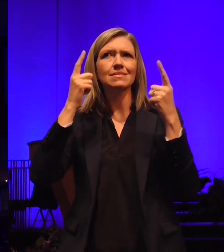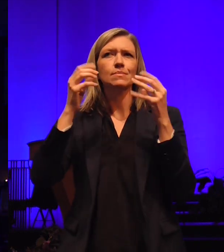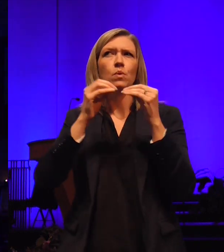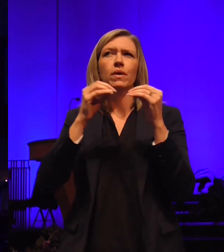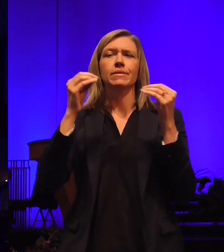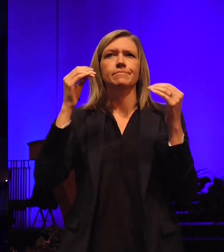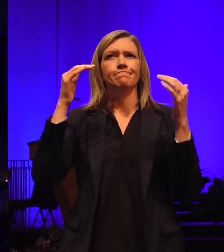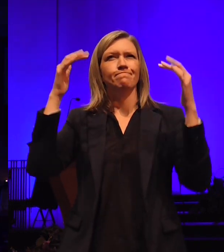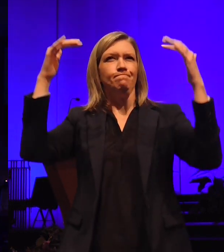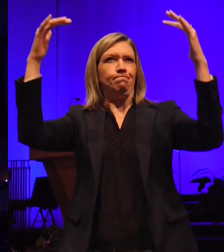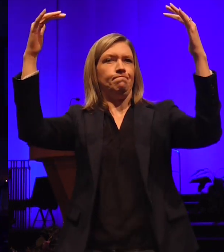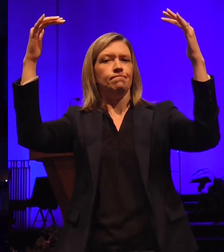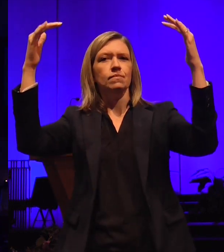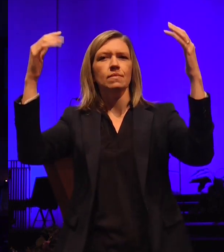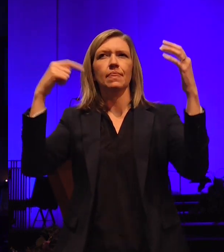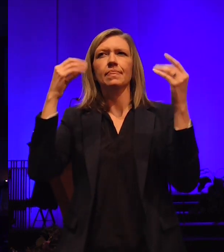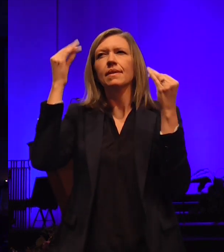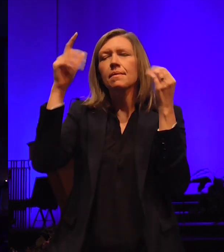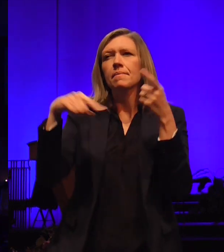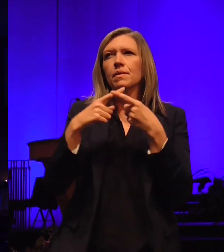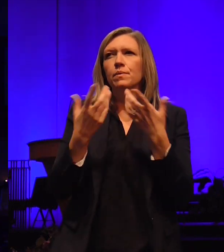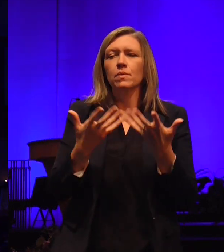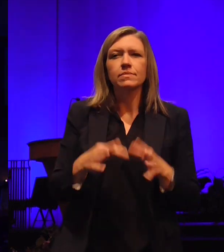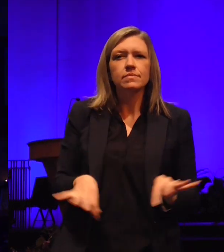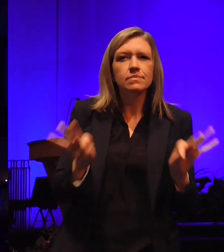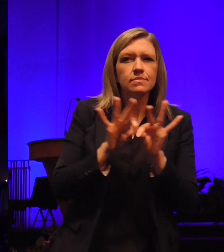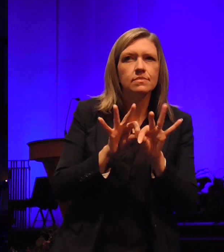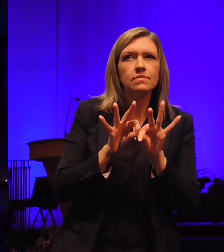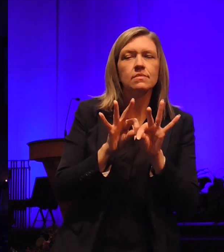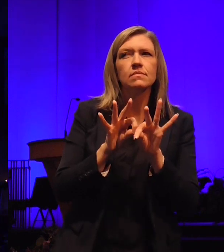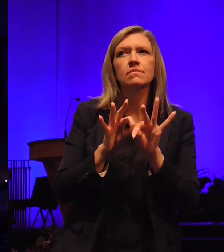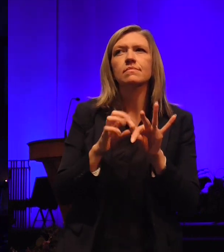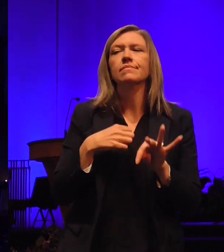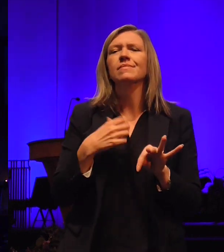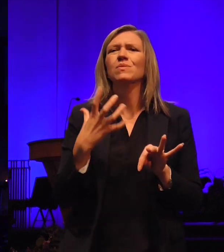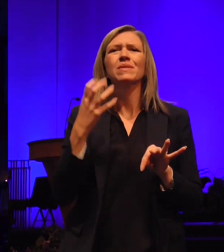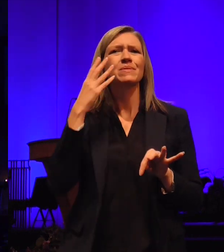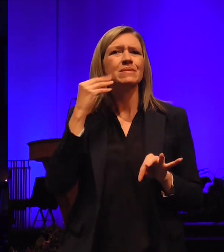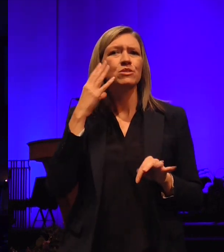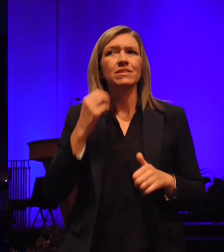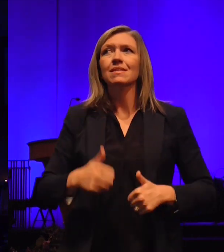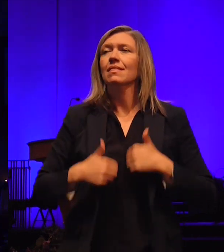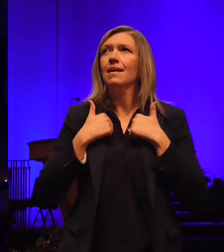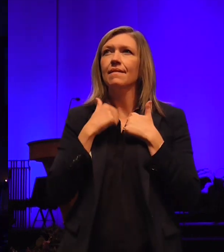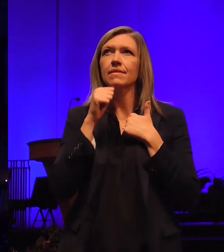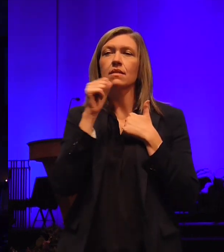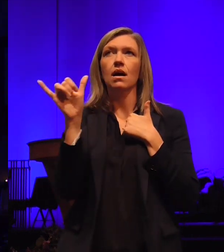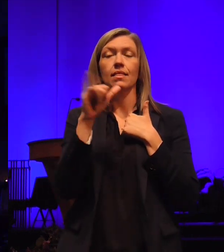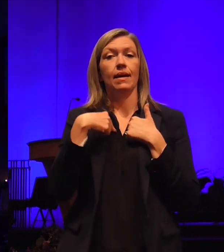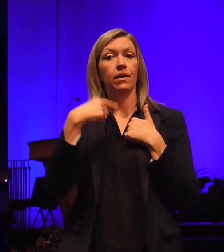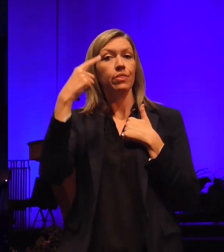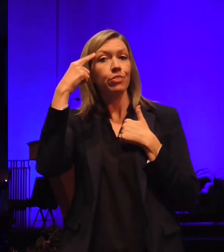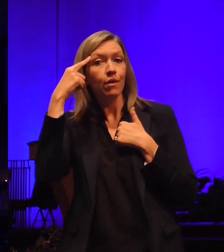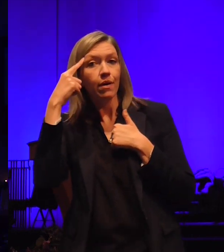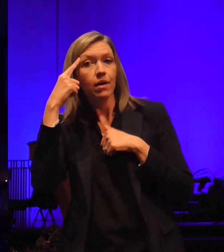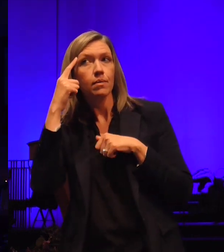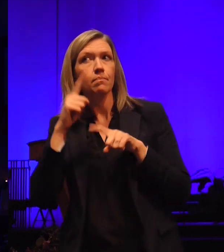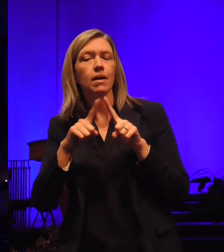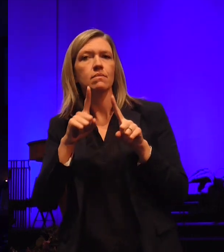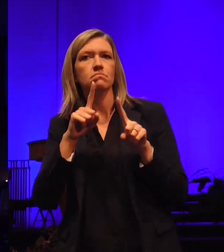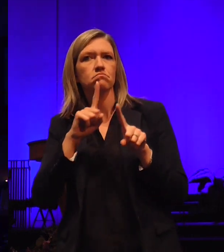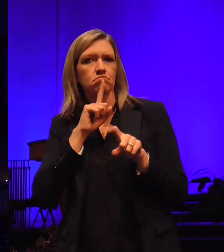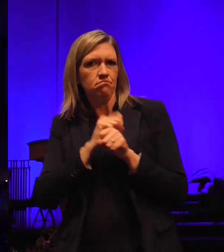I want to think about what matters. I want to experience my life not as I have thought it was, but as it